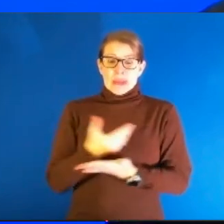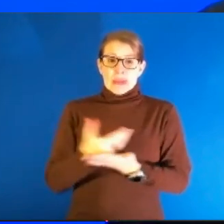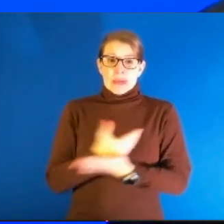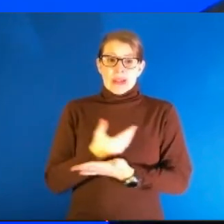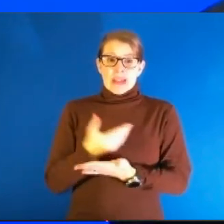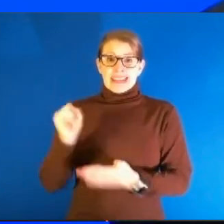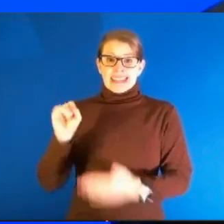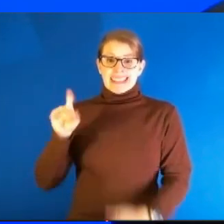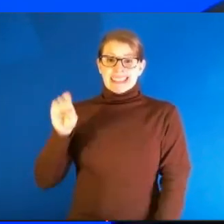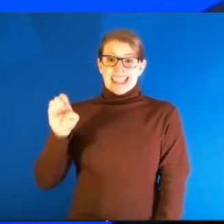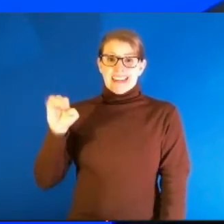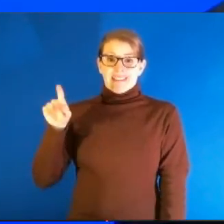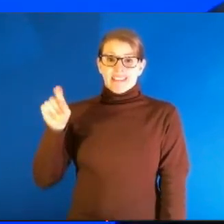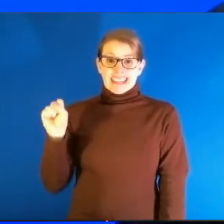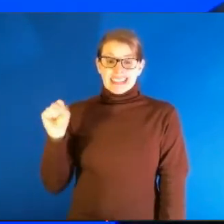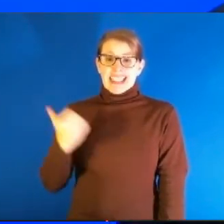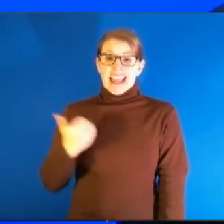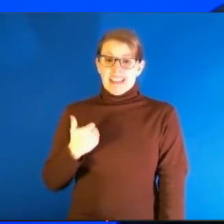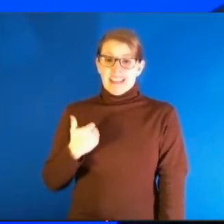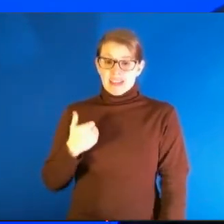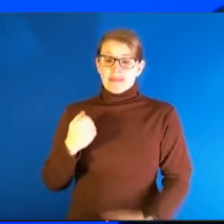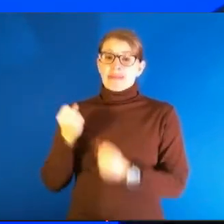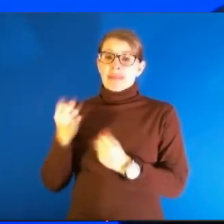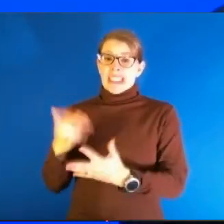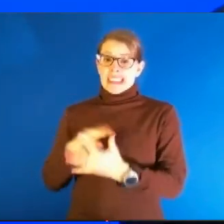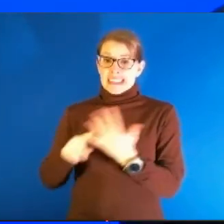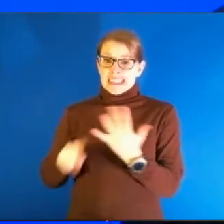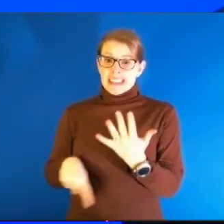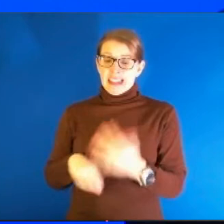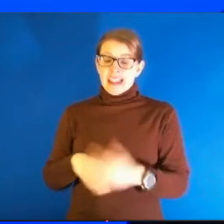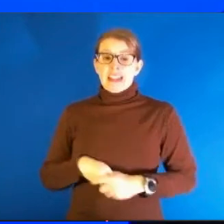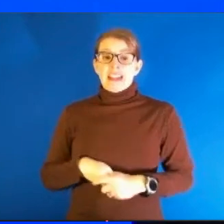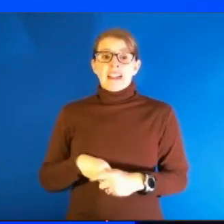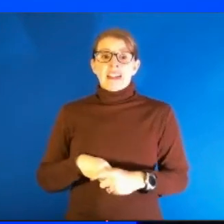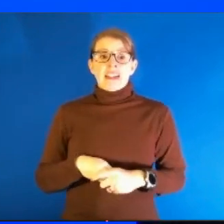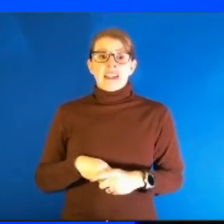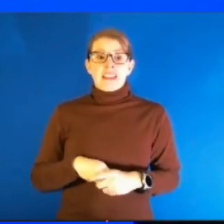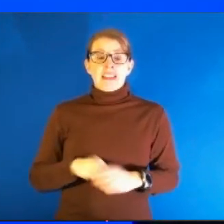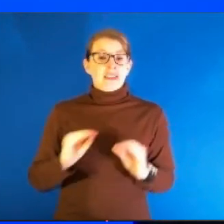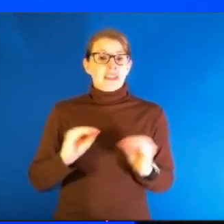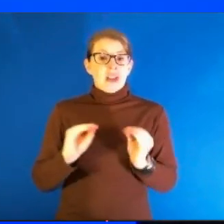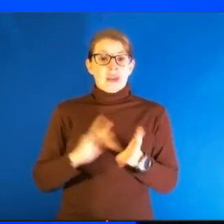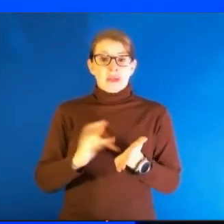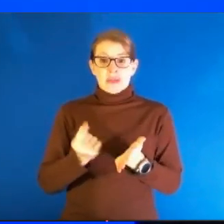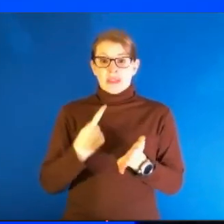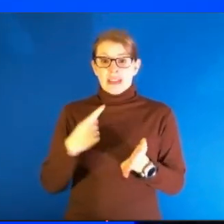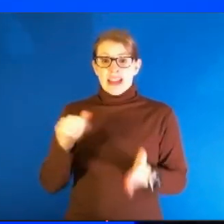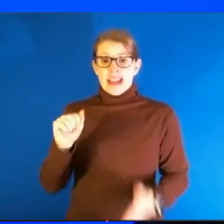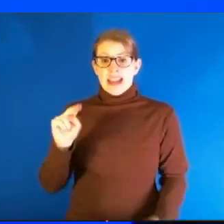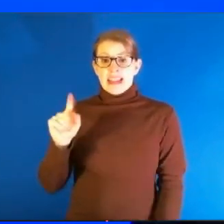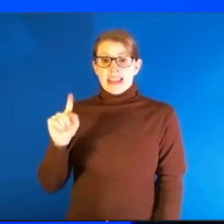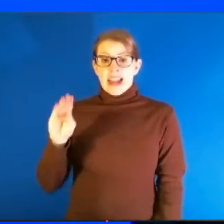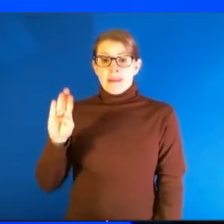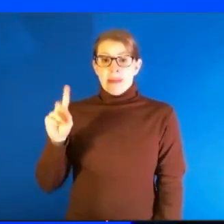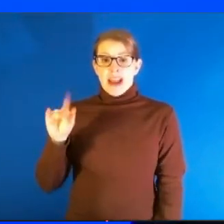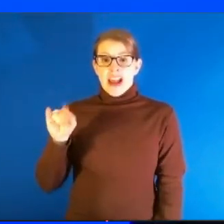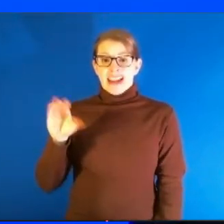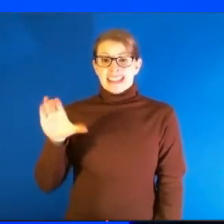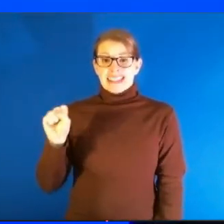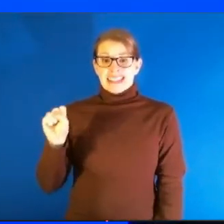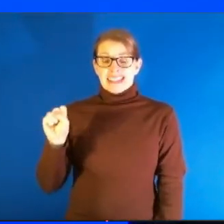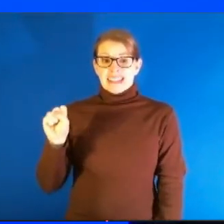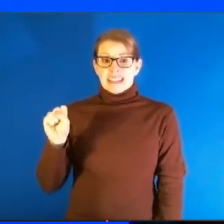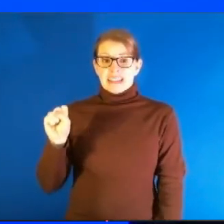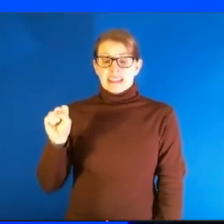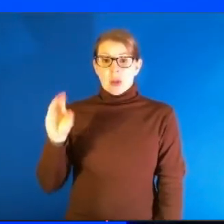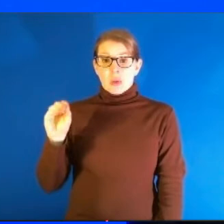effects, and there aren't any oral antibiotics of any kind that I know of that are over the